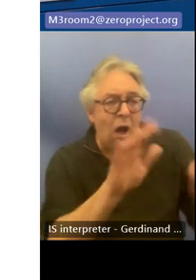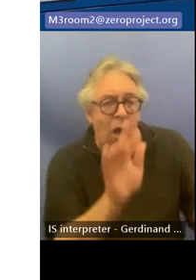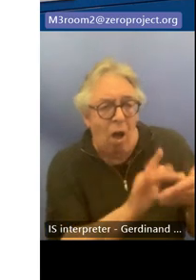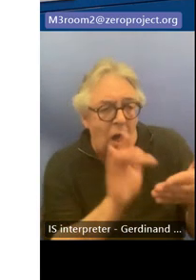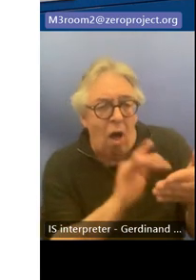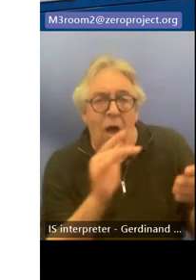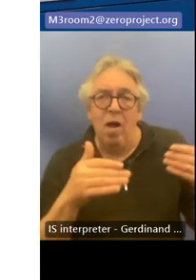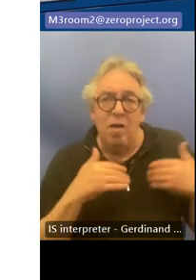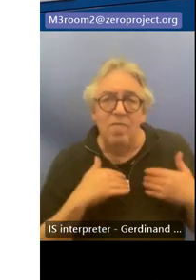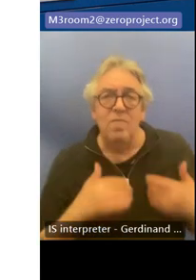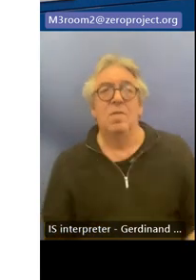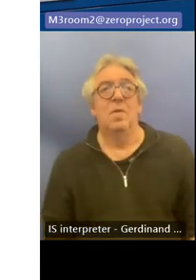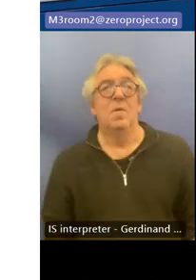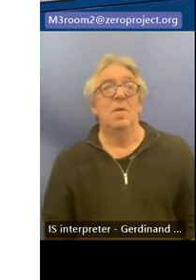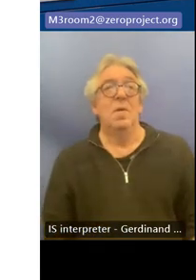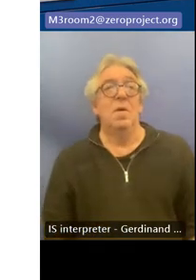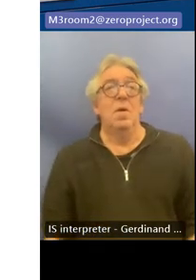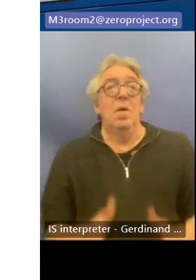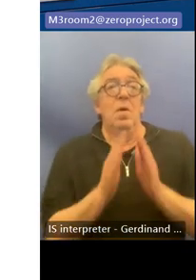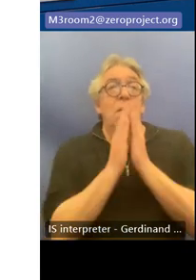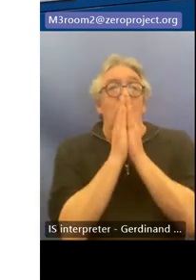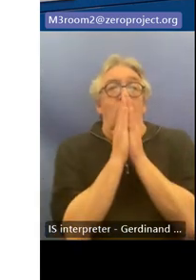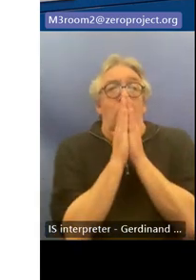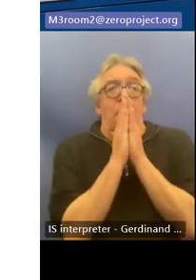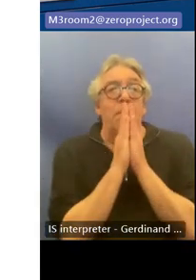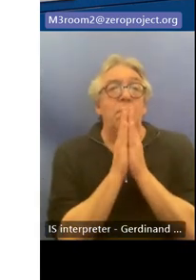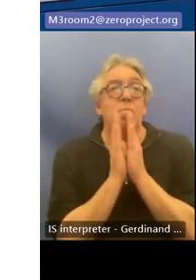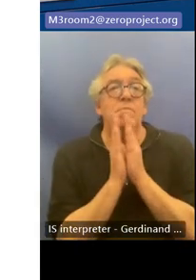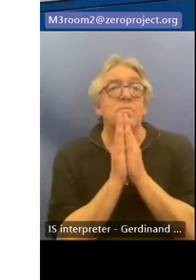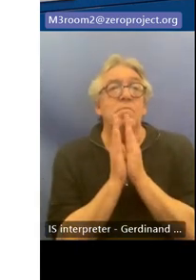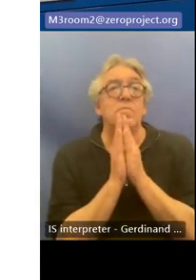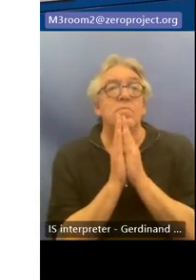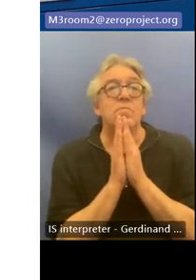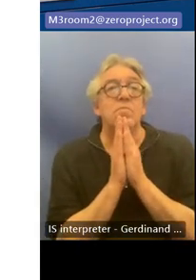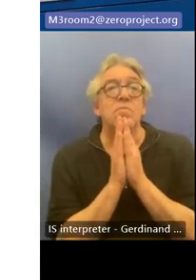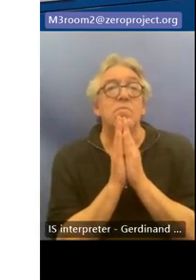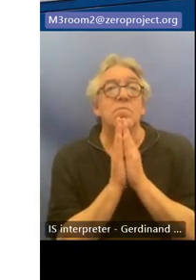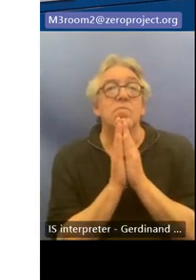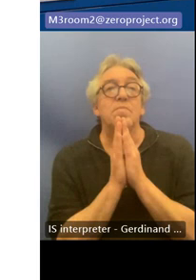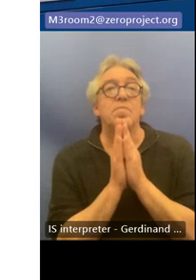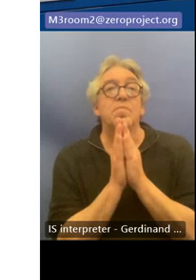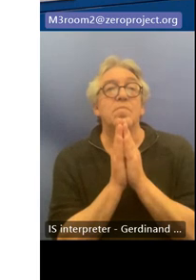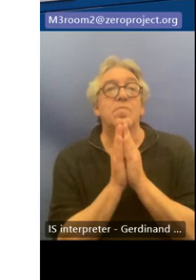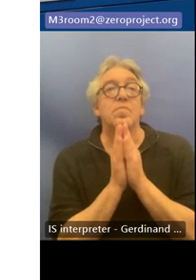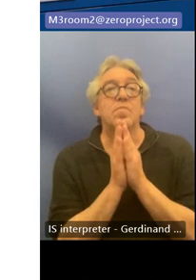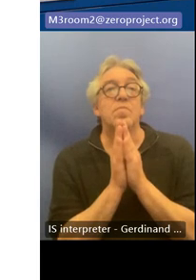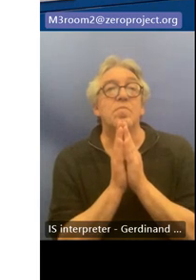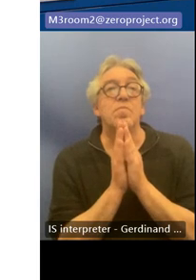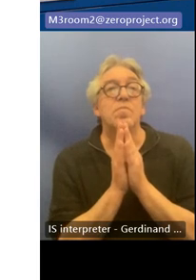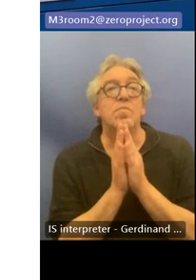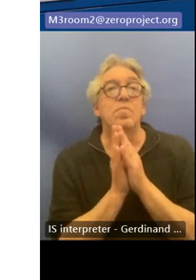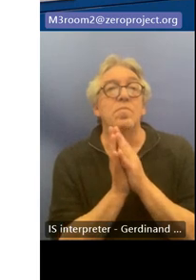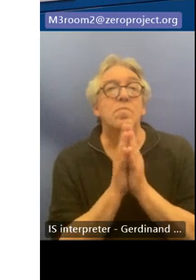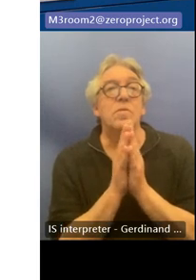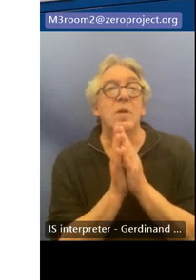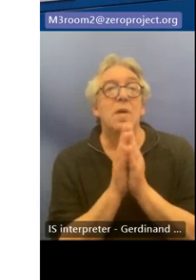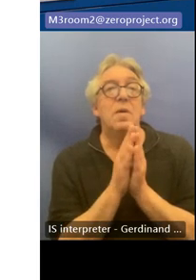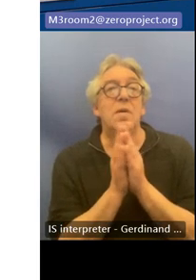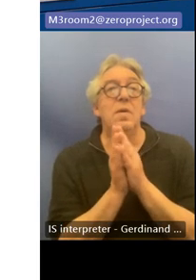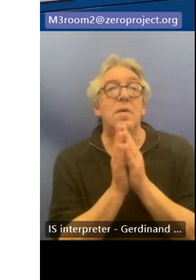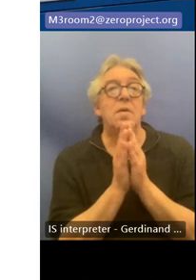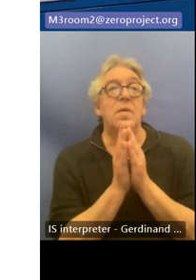are working with communities and communities areas where children not